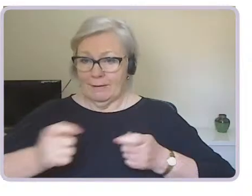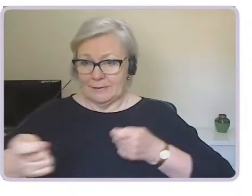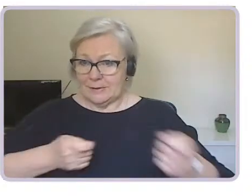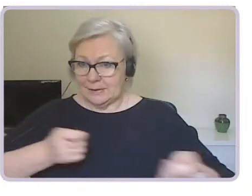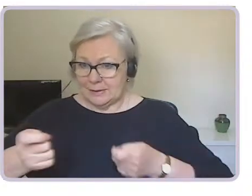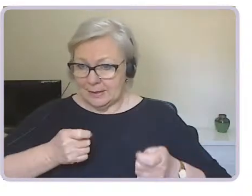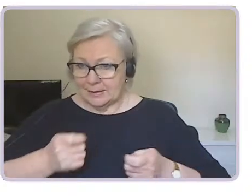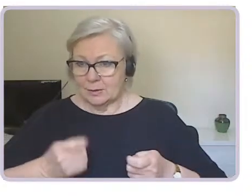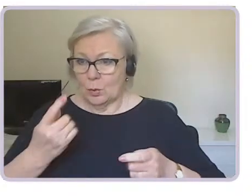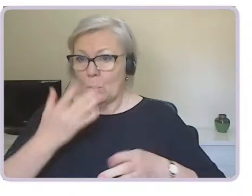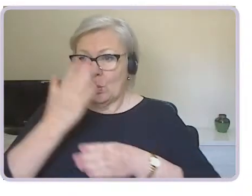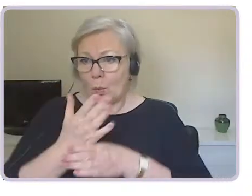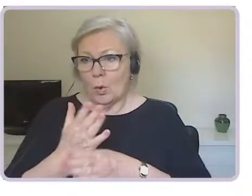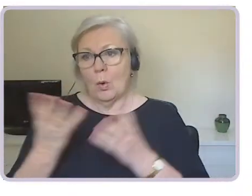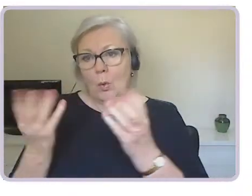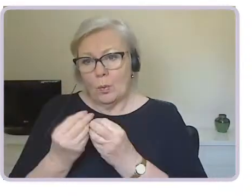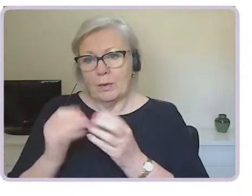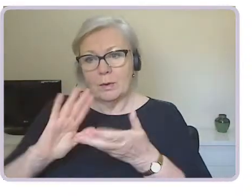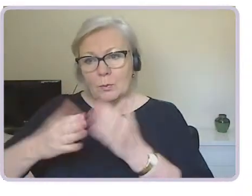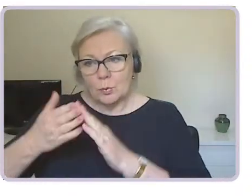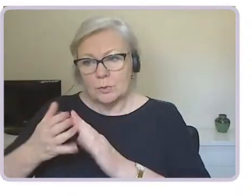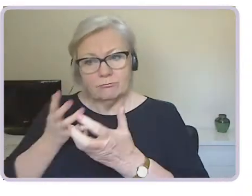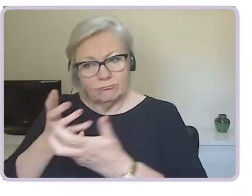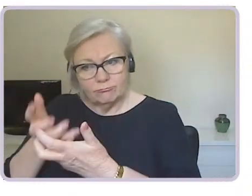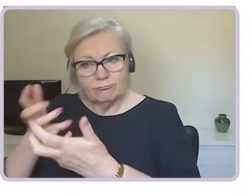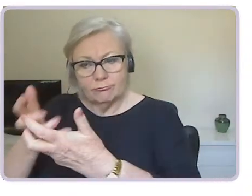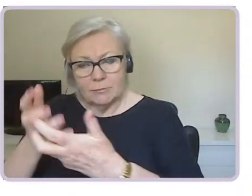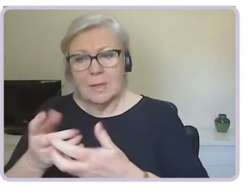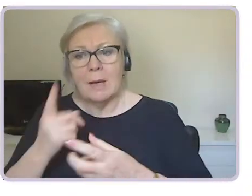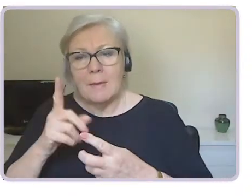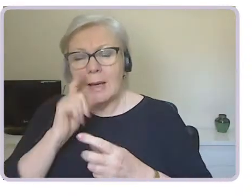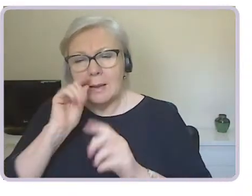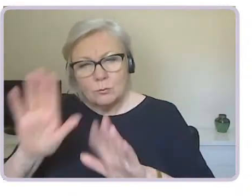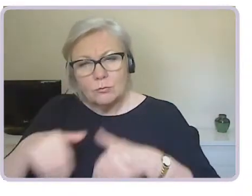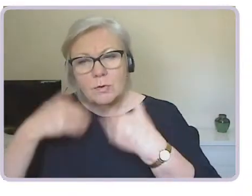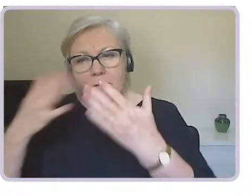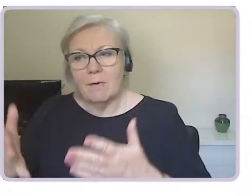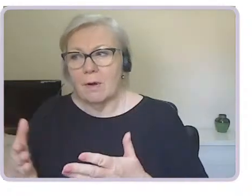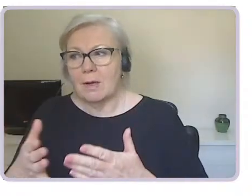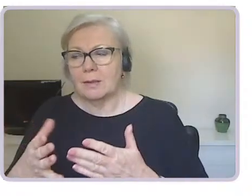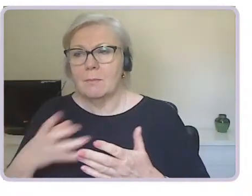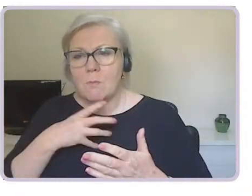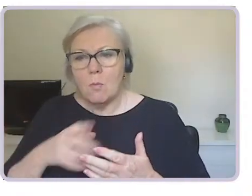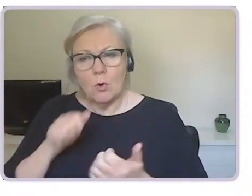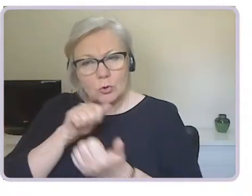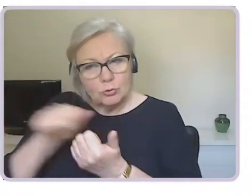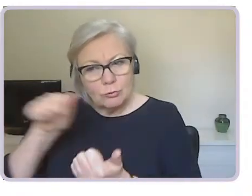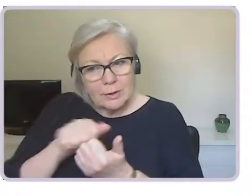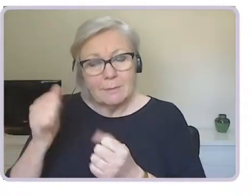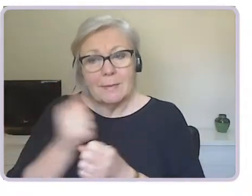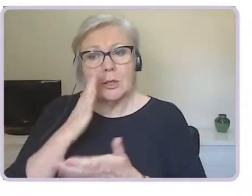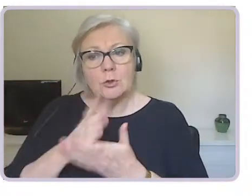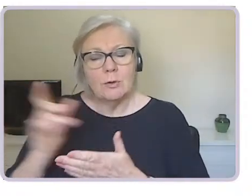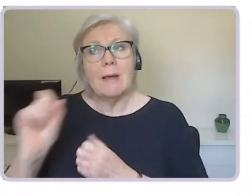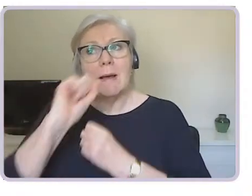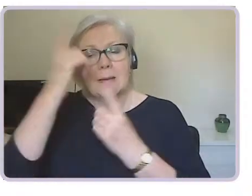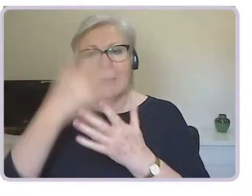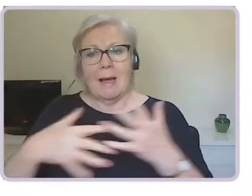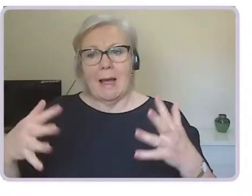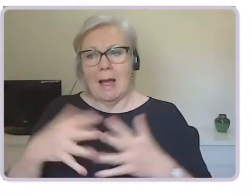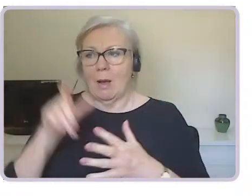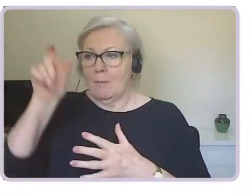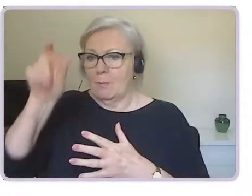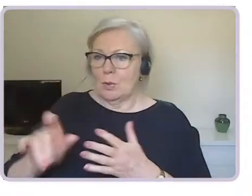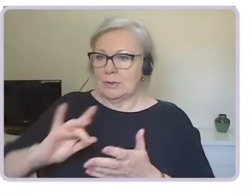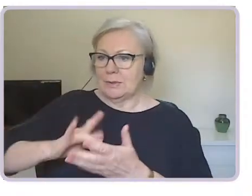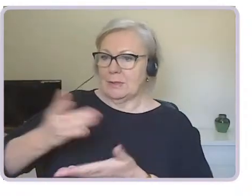community engagement, but we will do some specific training to ensure they have the skills needed to have a person-centred conversation or